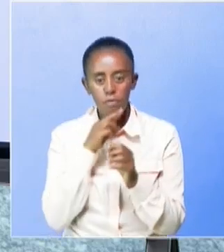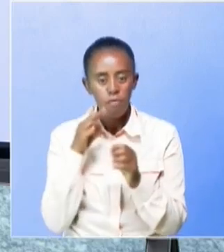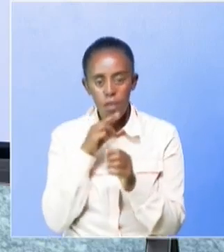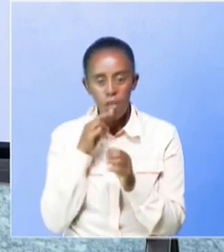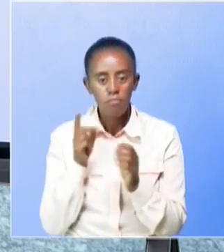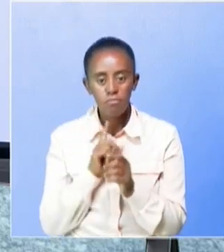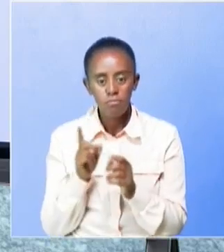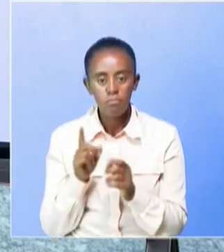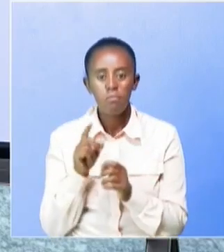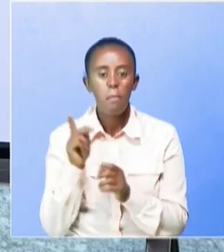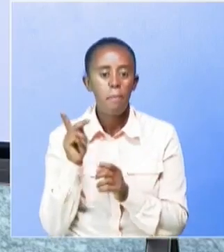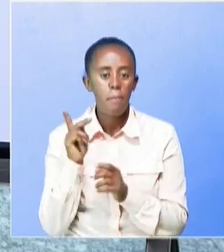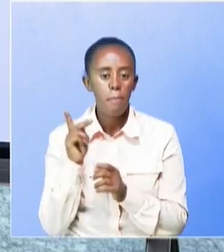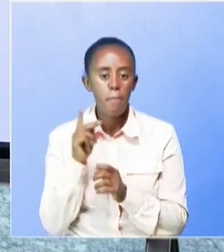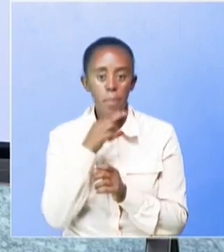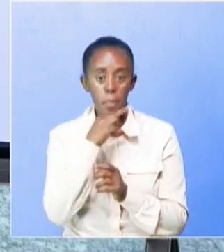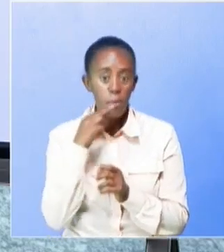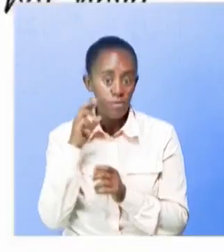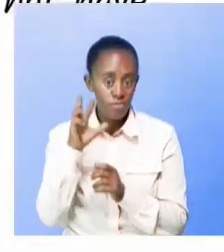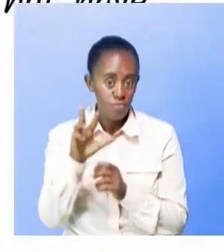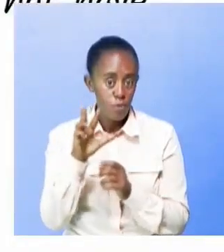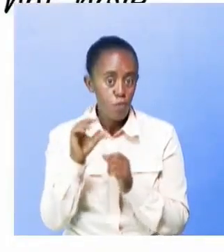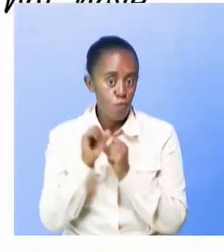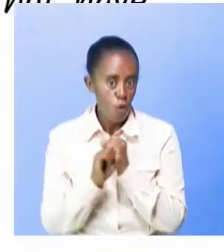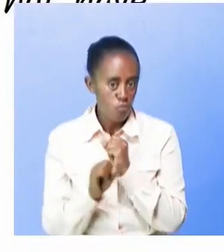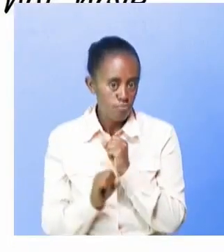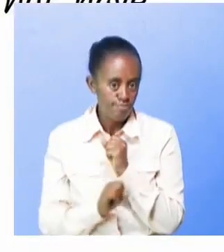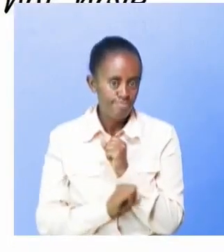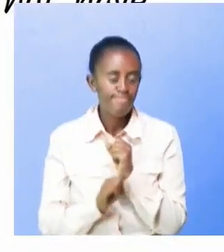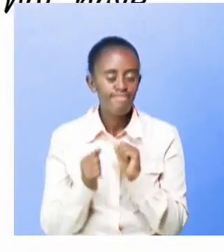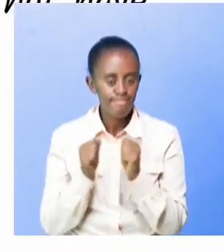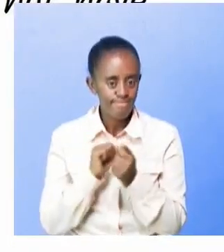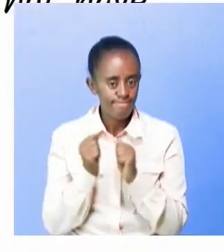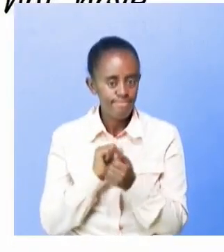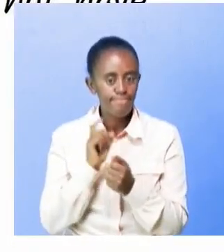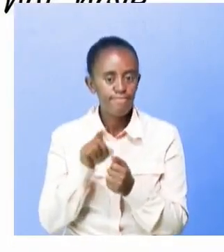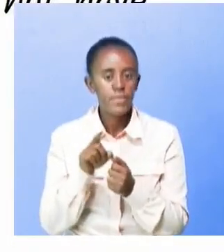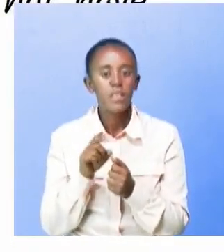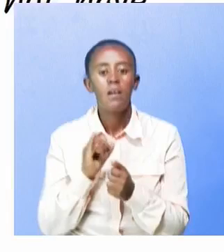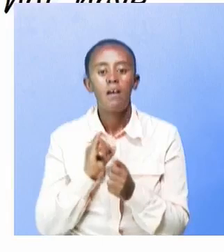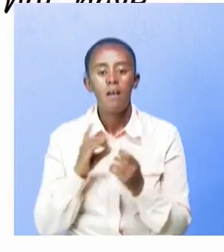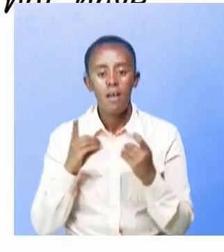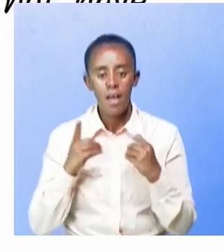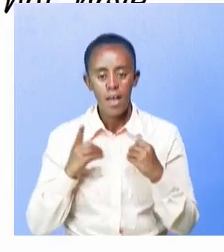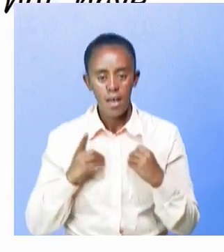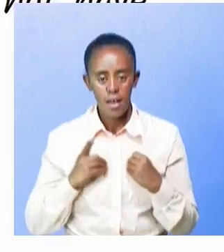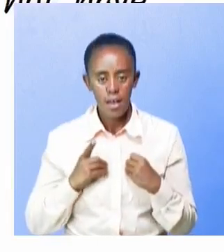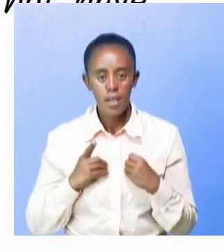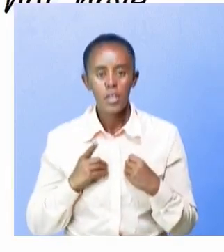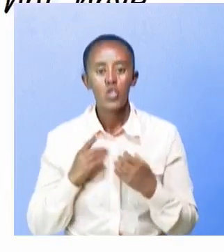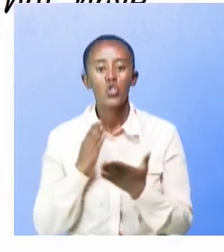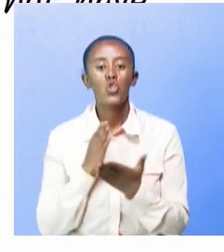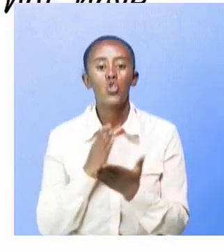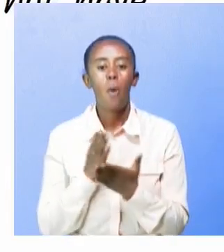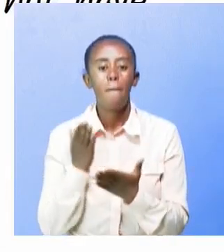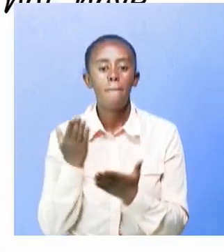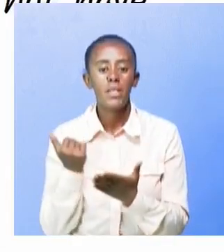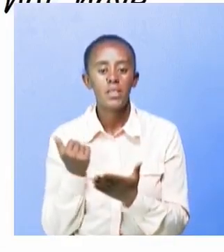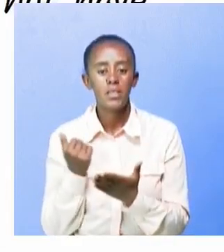their past participle form. So I had stopped